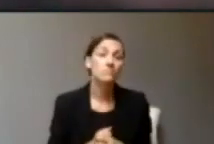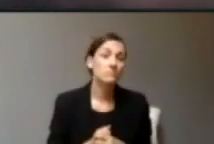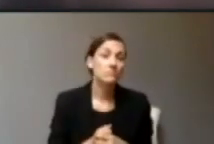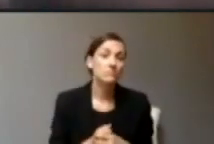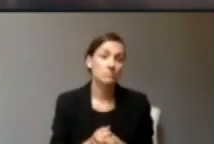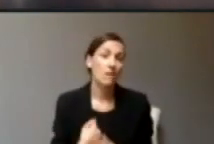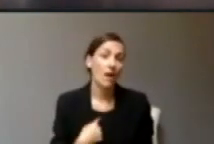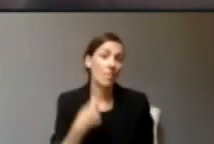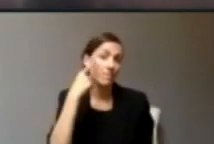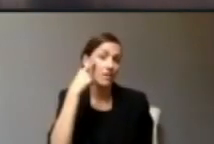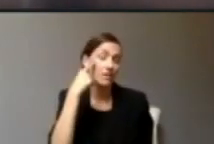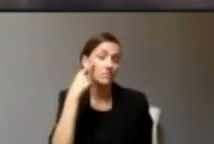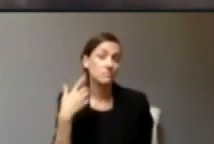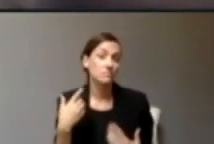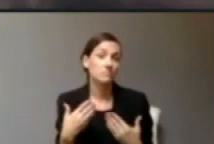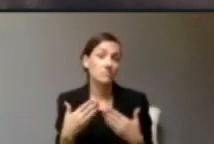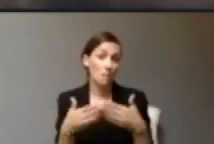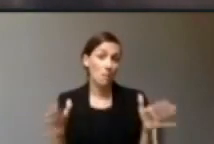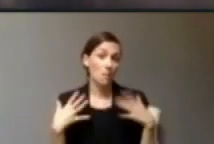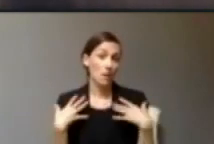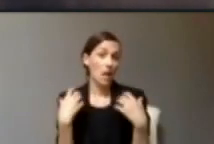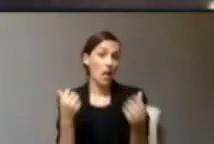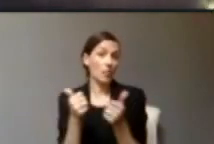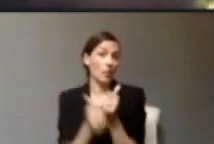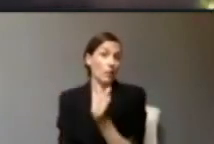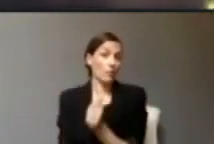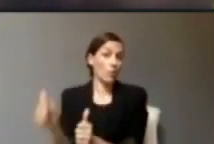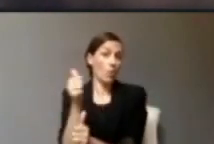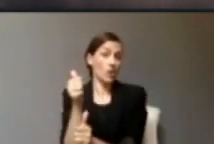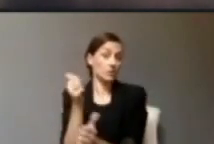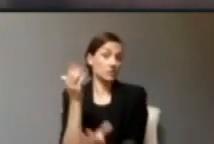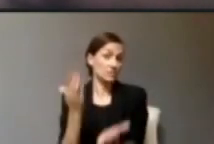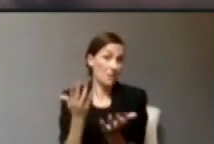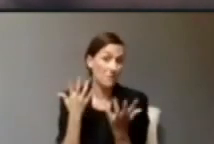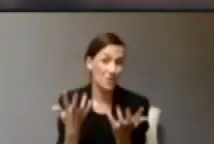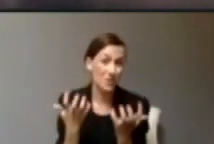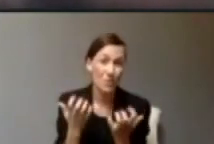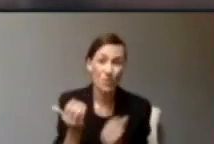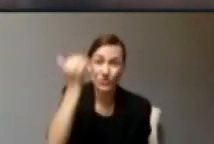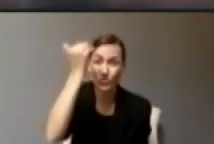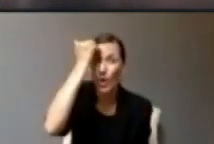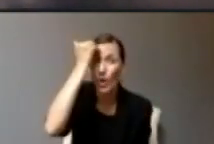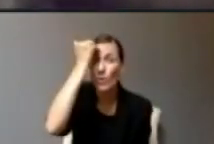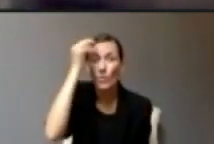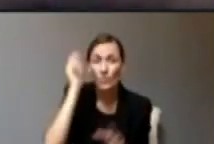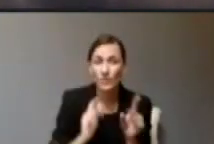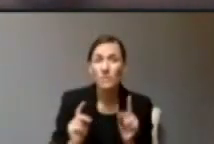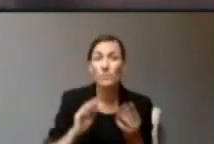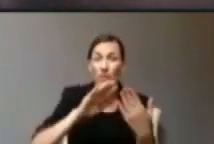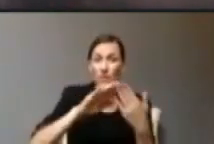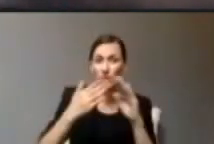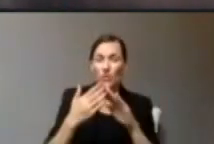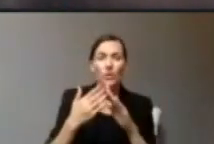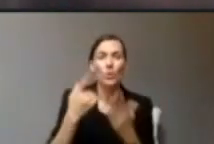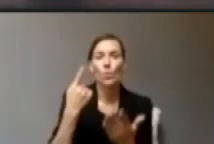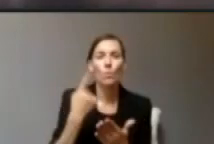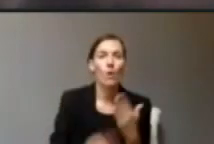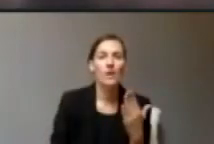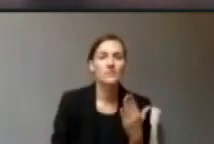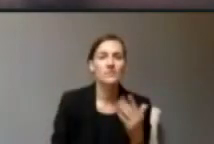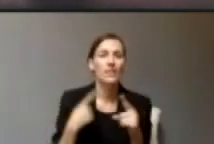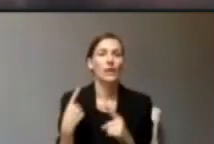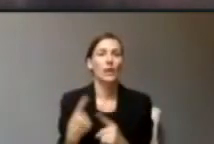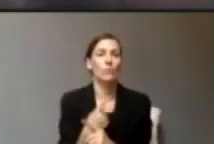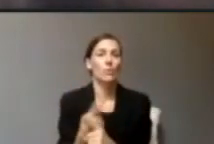I think the public health authorities would be interested to know from the people in the community what the appropriate